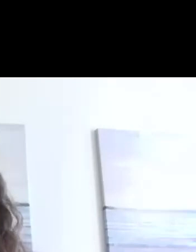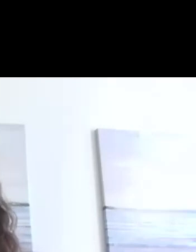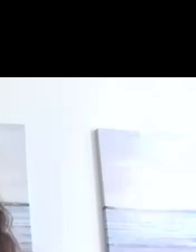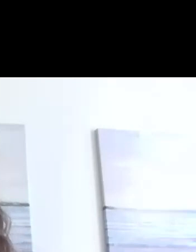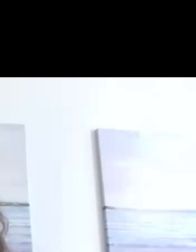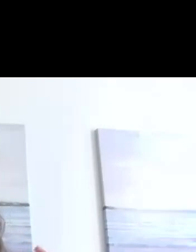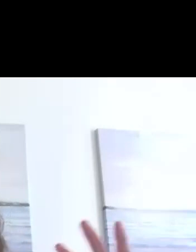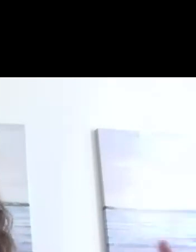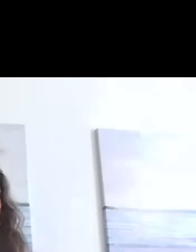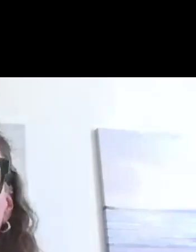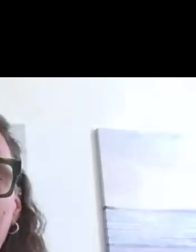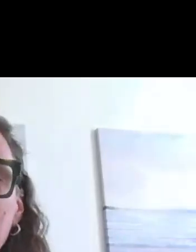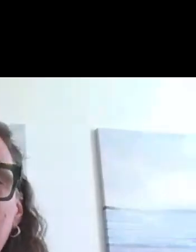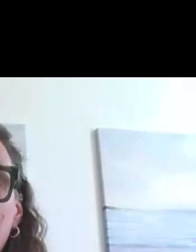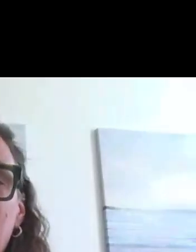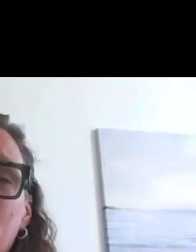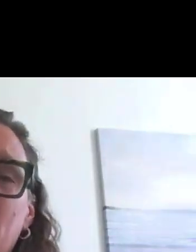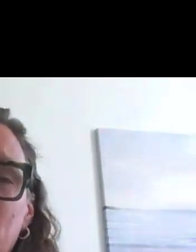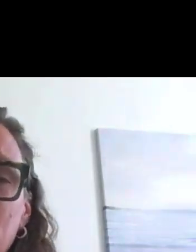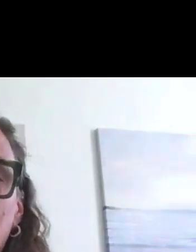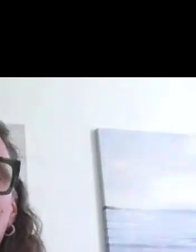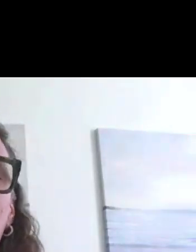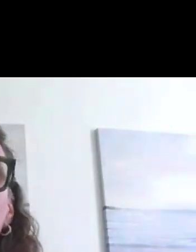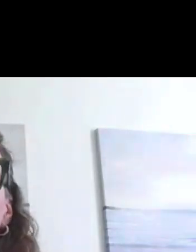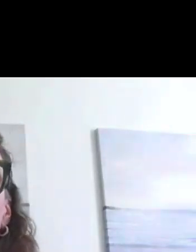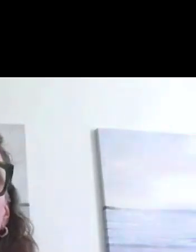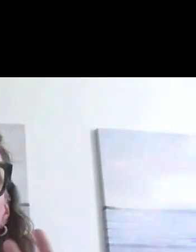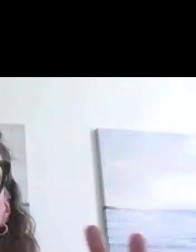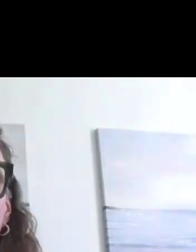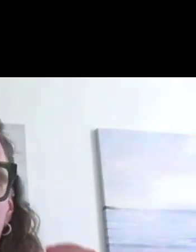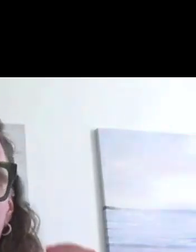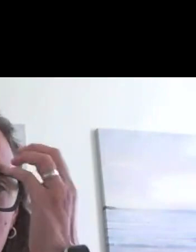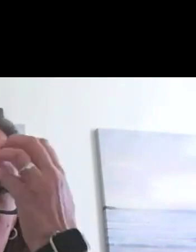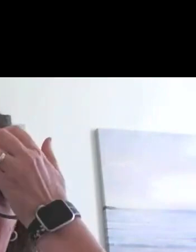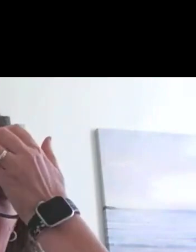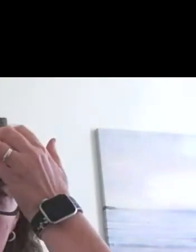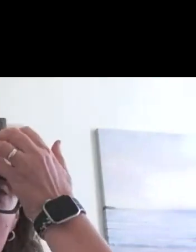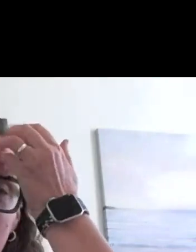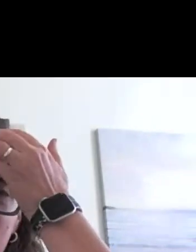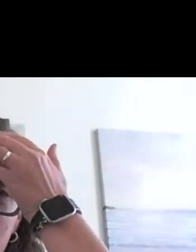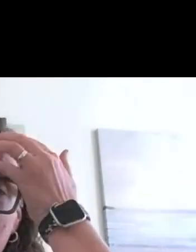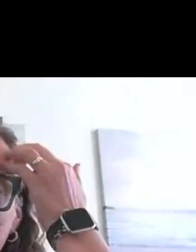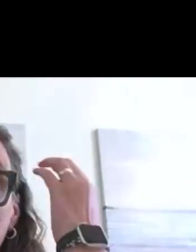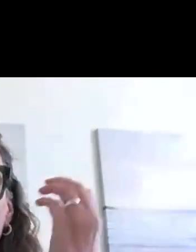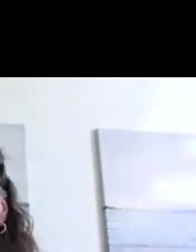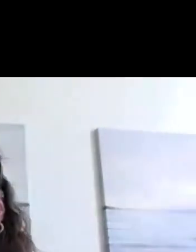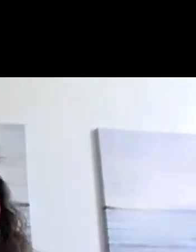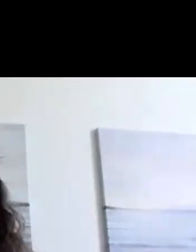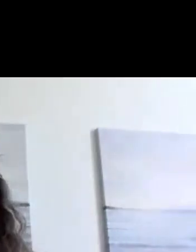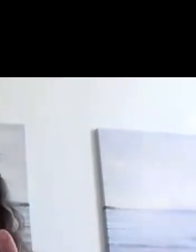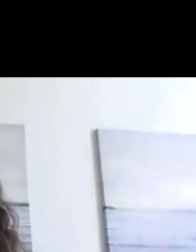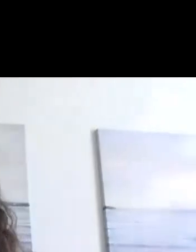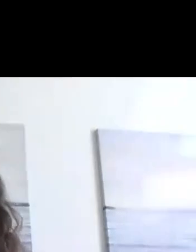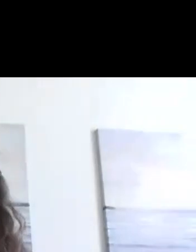underway. Whether the Take on Alzheimer's campaign this spring, the dementia aware training for medical